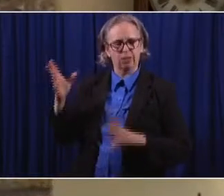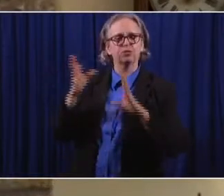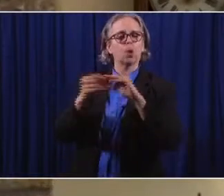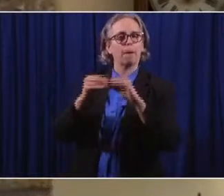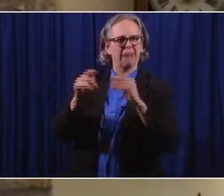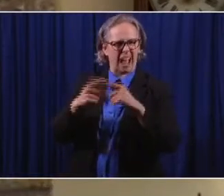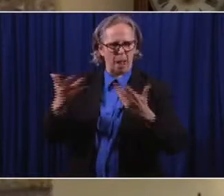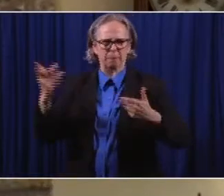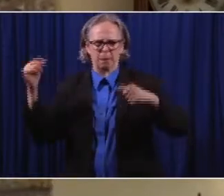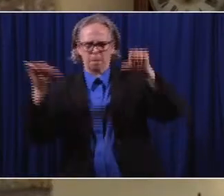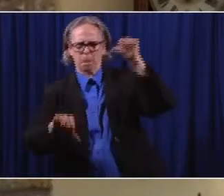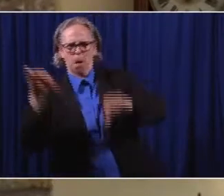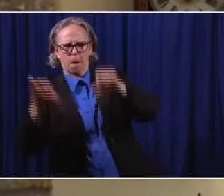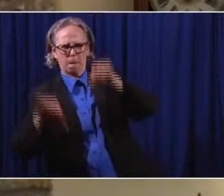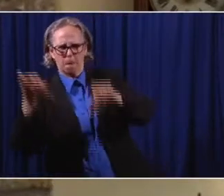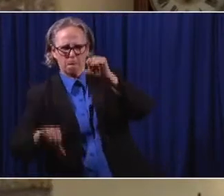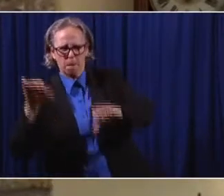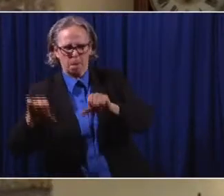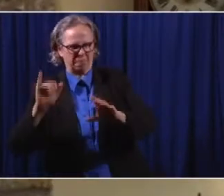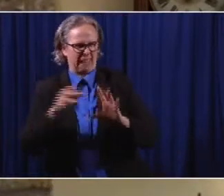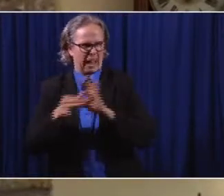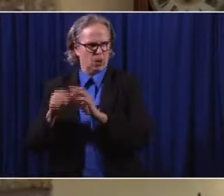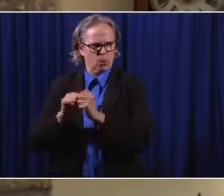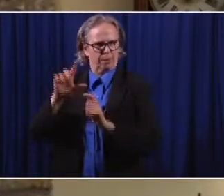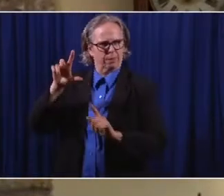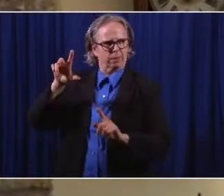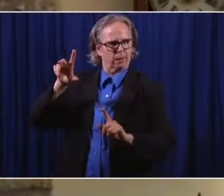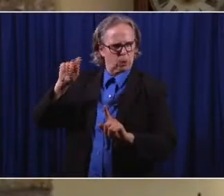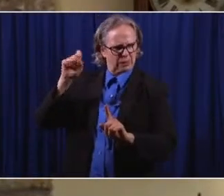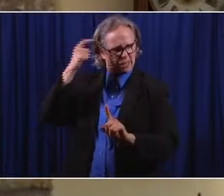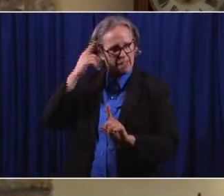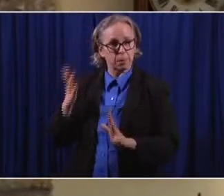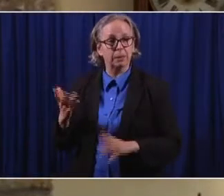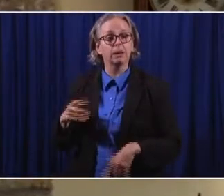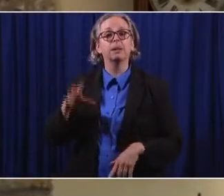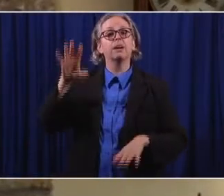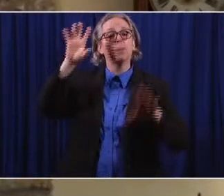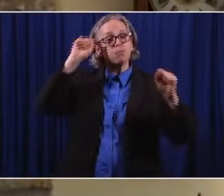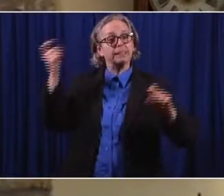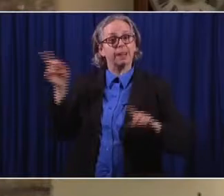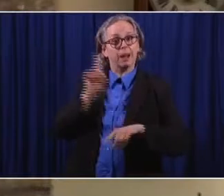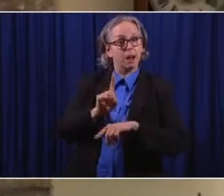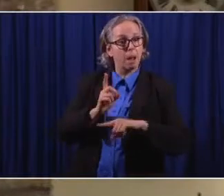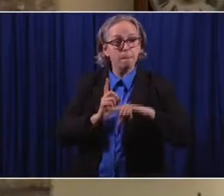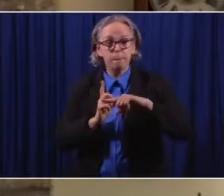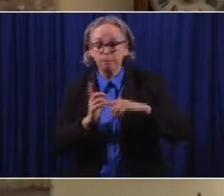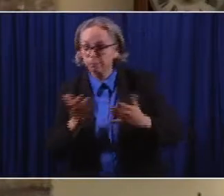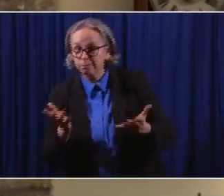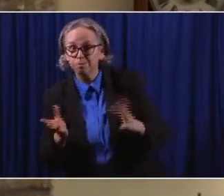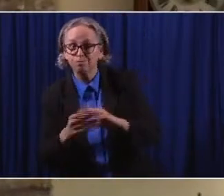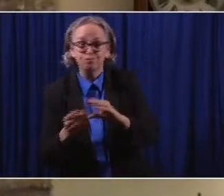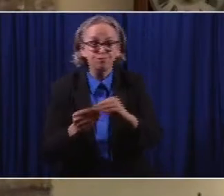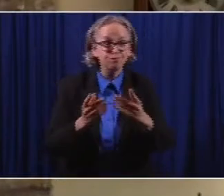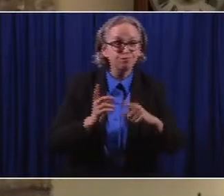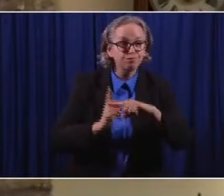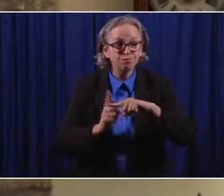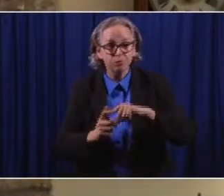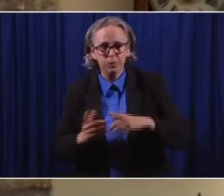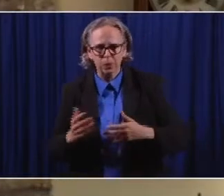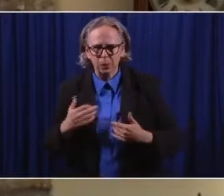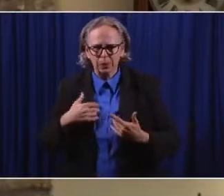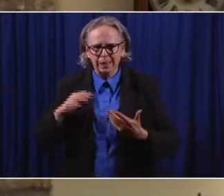had some nice things to say about me. He and I had a nice chance to talk on the airplane for a little